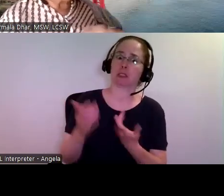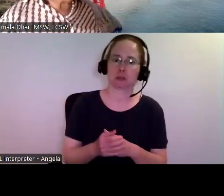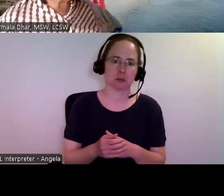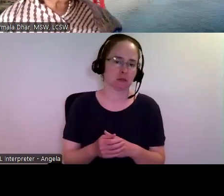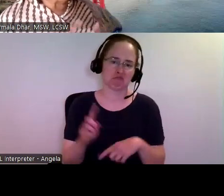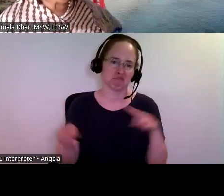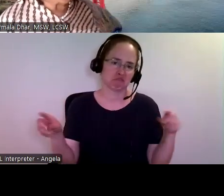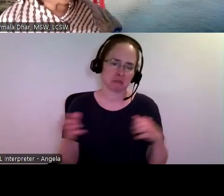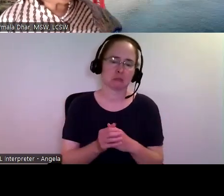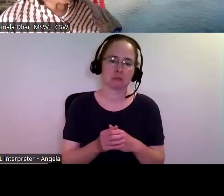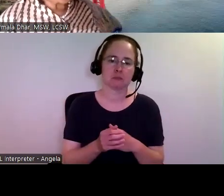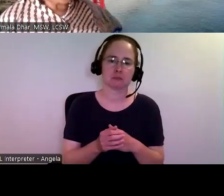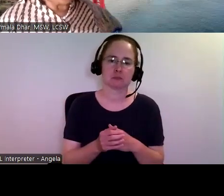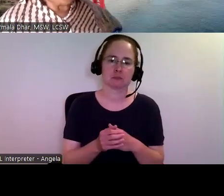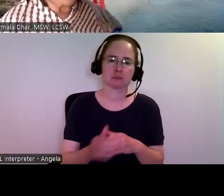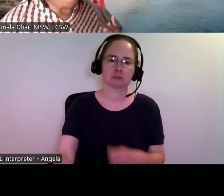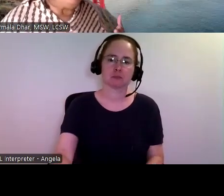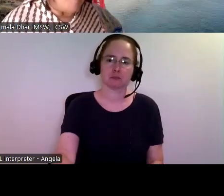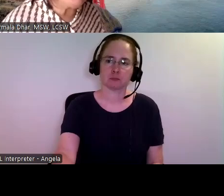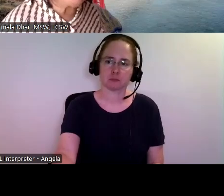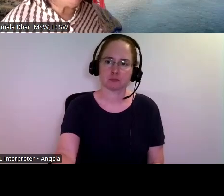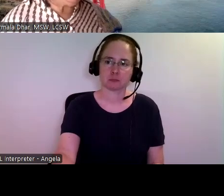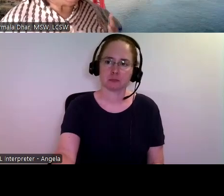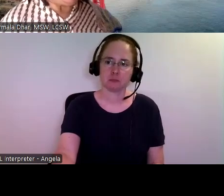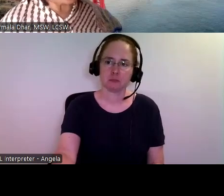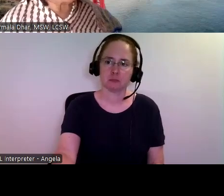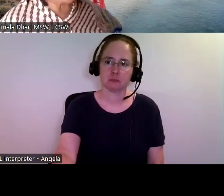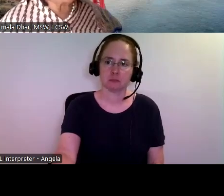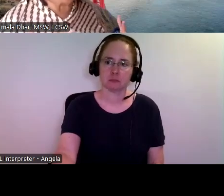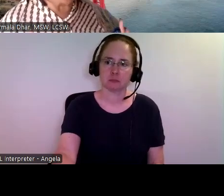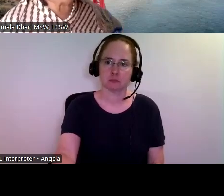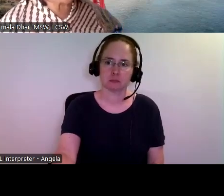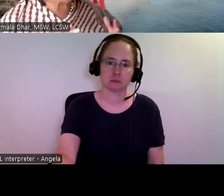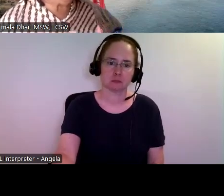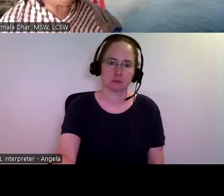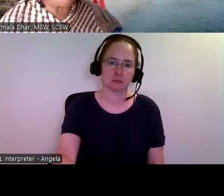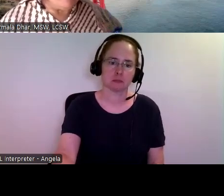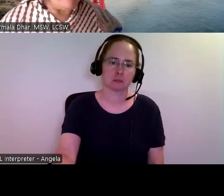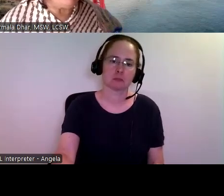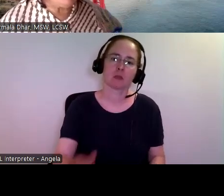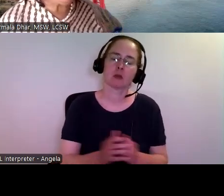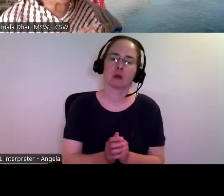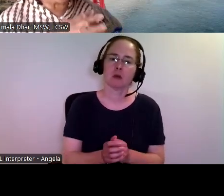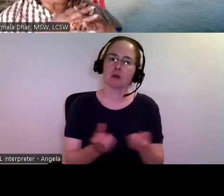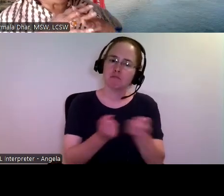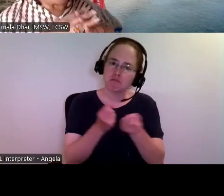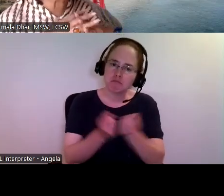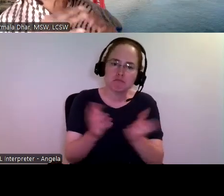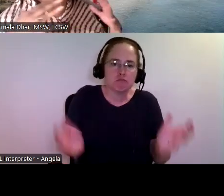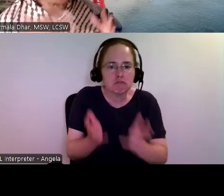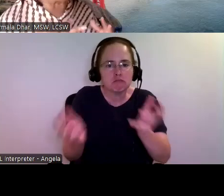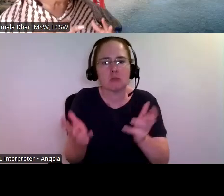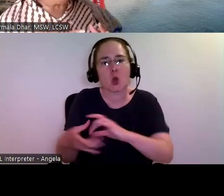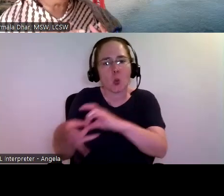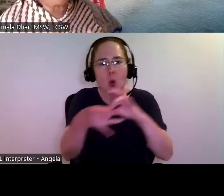The other one is really fostering and enhancing coordination and collaboration among